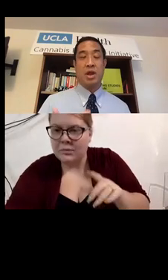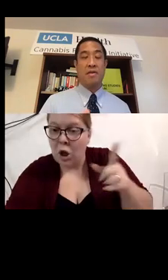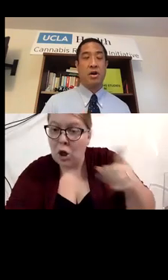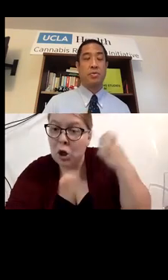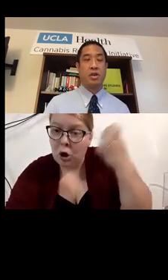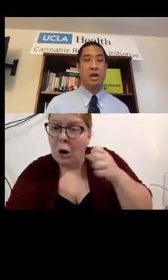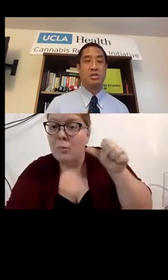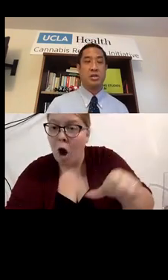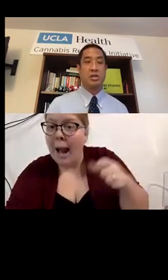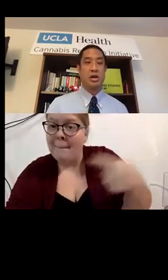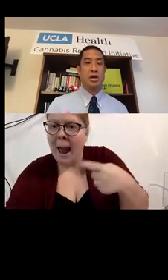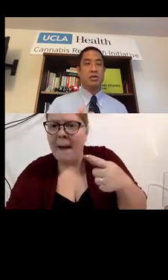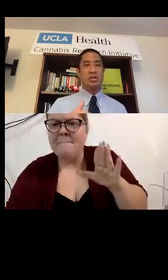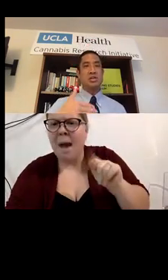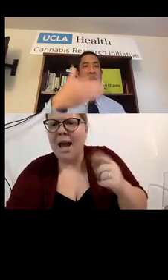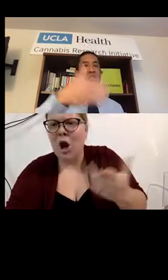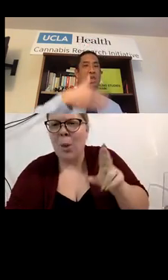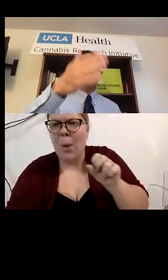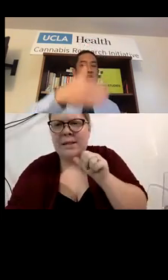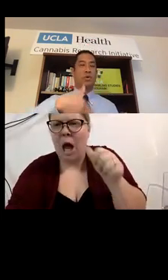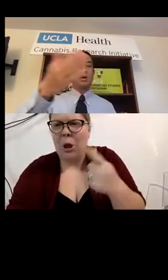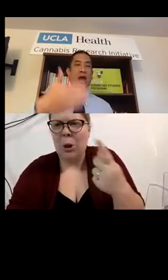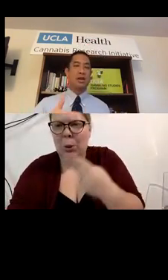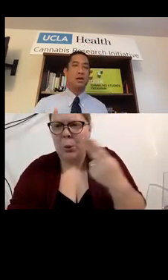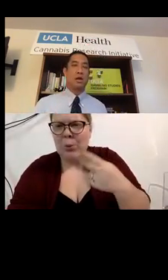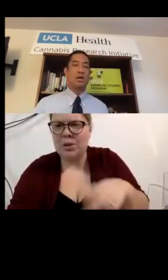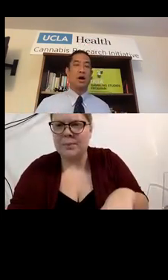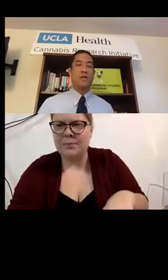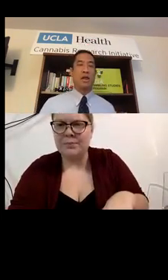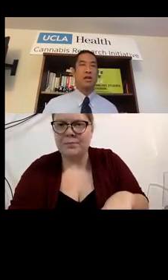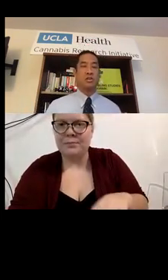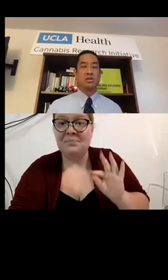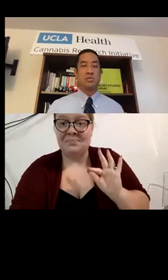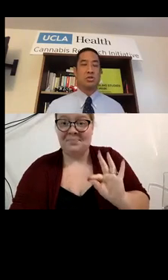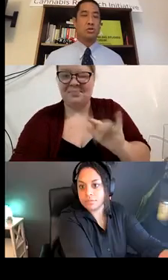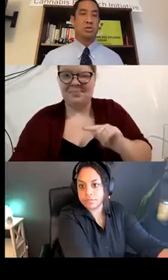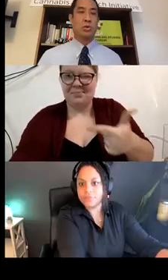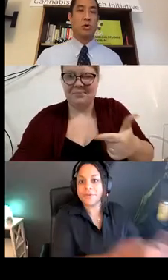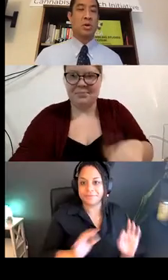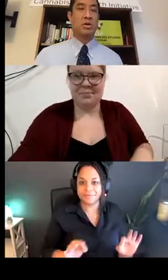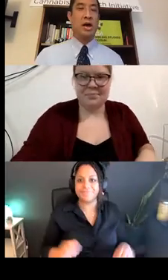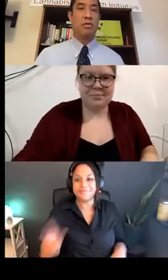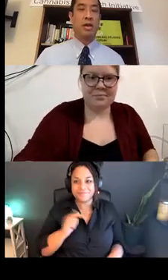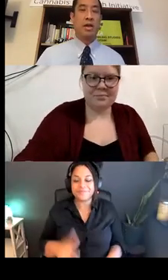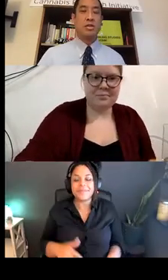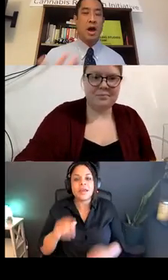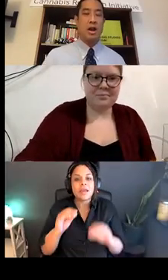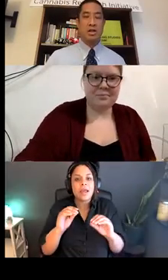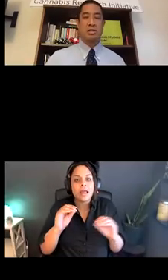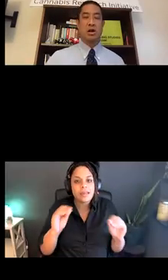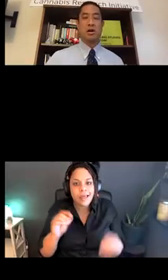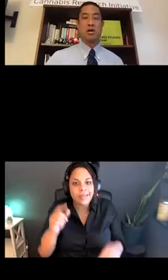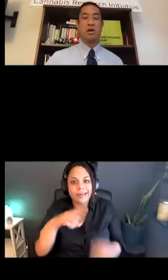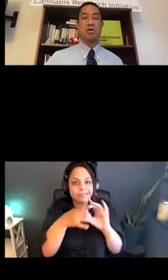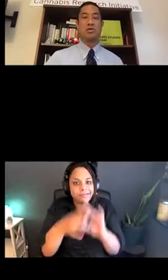pain, but not available in the United States. So this is not things that would land in the lane of any of us in substance use disorder or mental health. None of